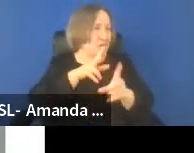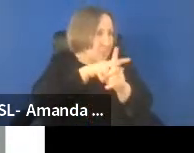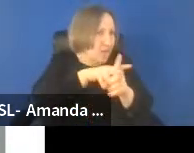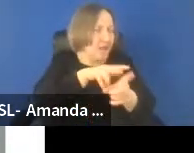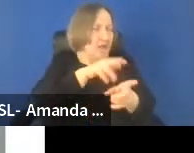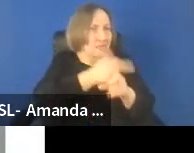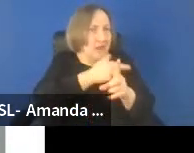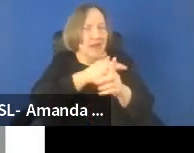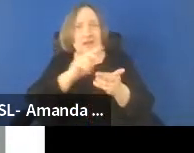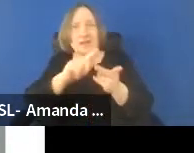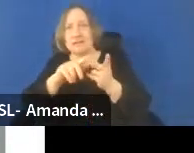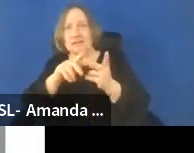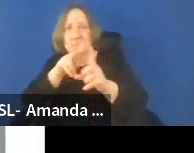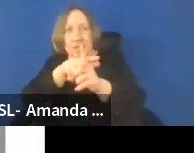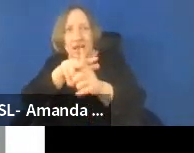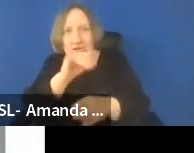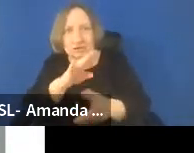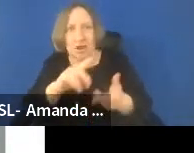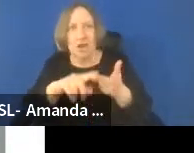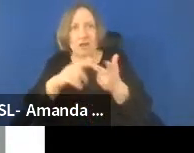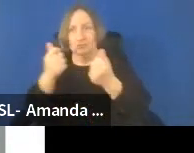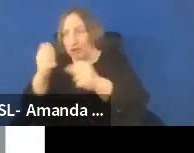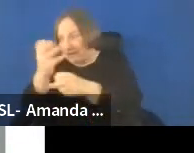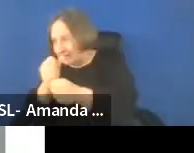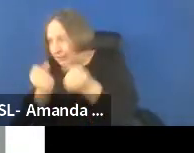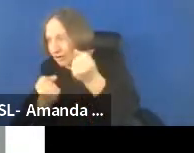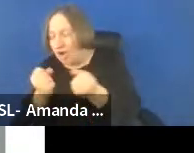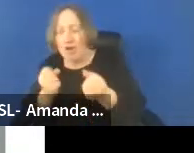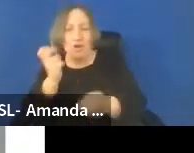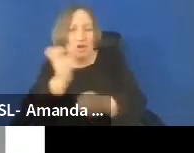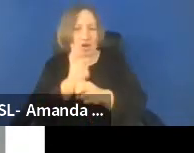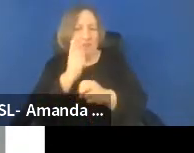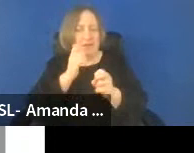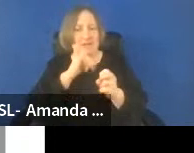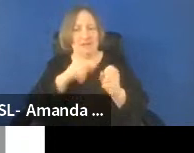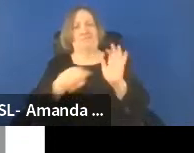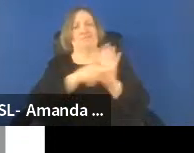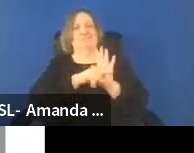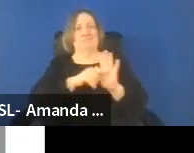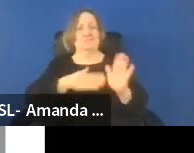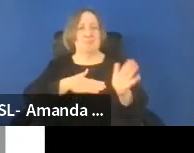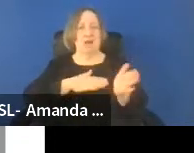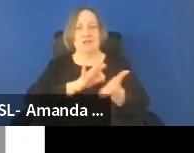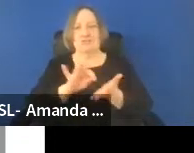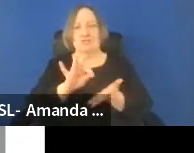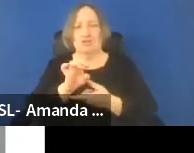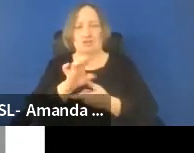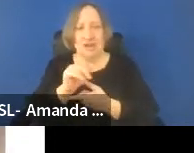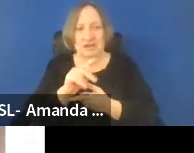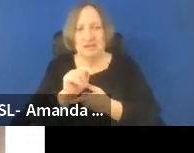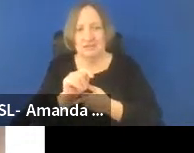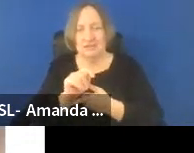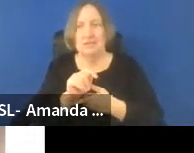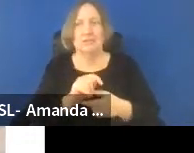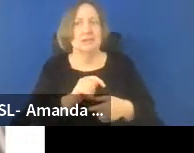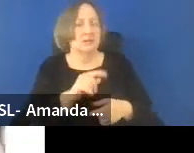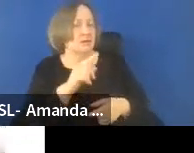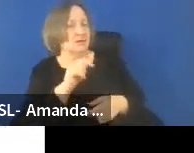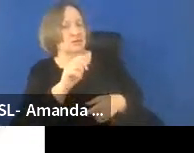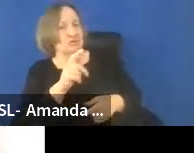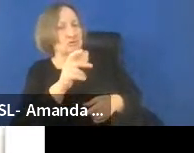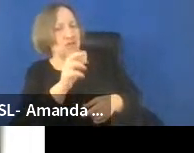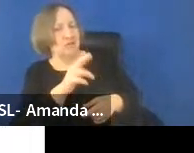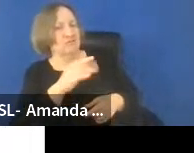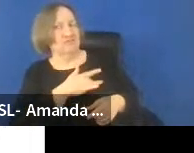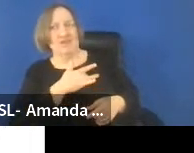move, get in a car, things like that. It was just very hard because it was a big strike on my credit. Trayla felt defeated.